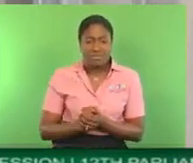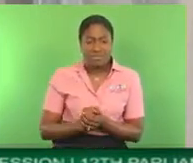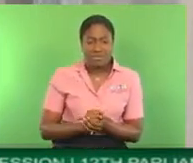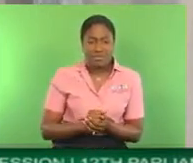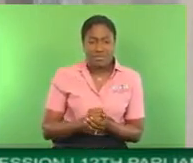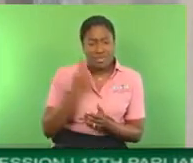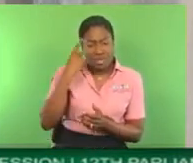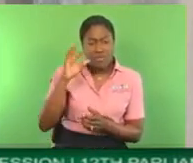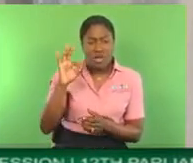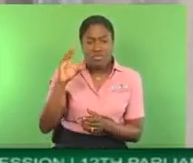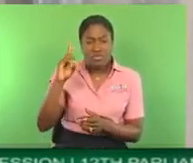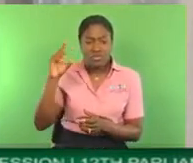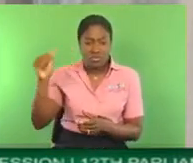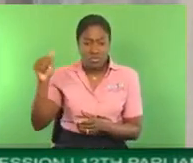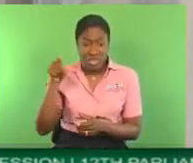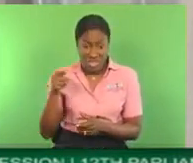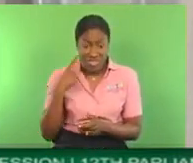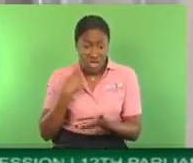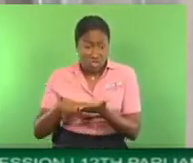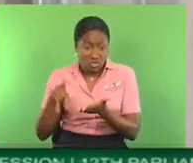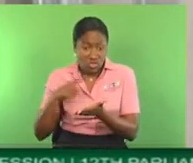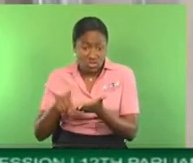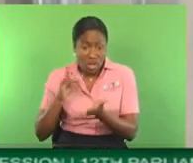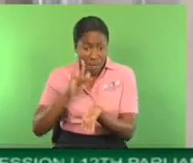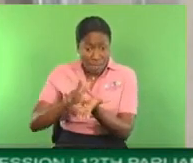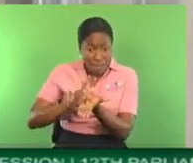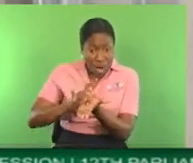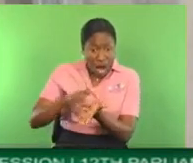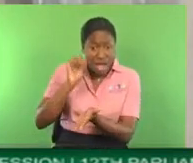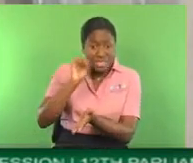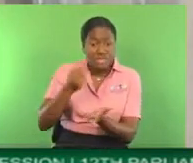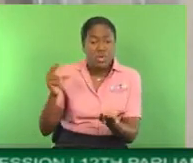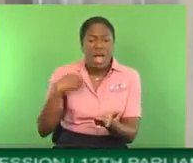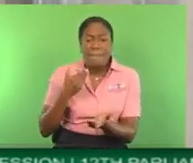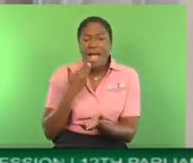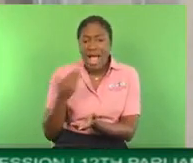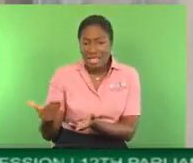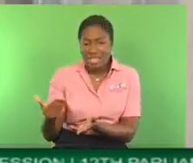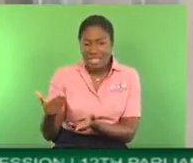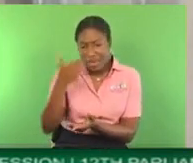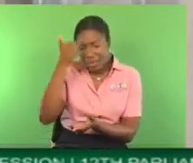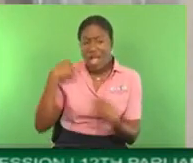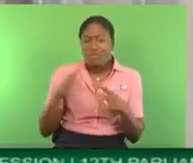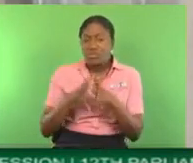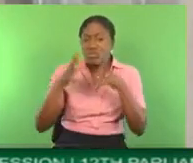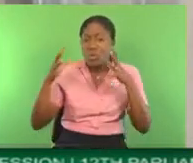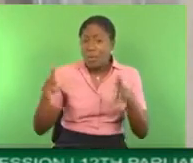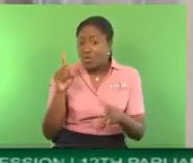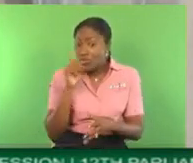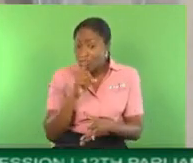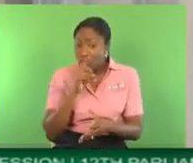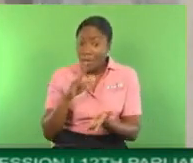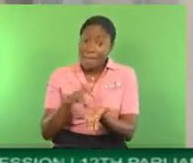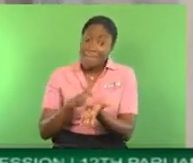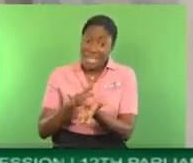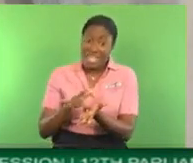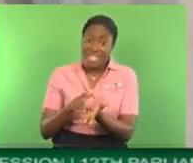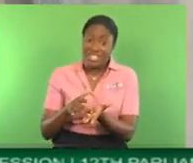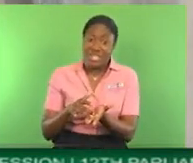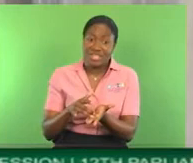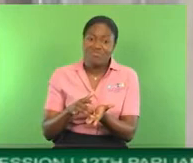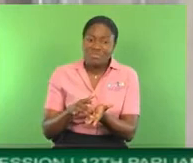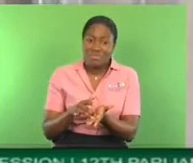Division, are they testing pharmaceuticals? The reason I'm asking that, there's so much counterfeit medication in